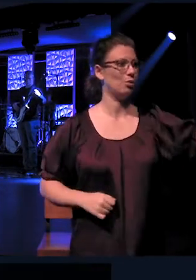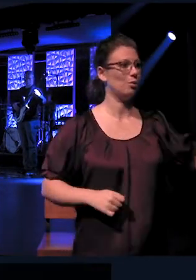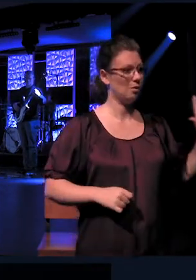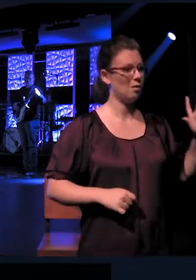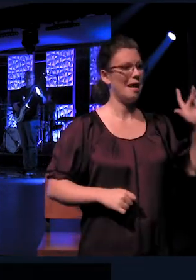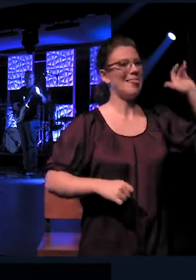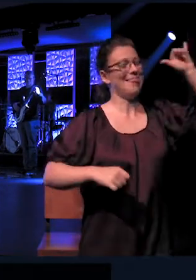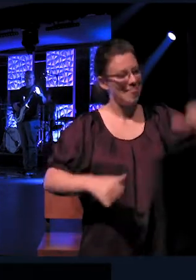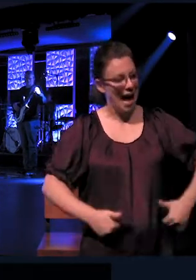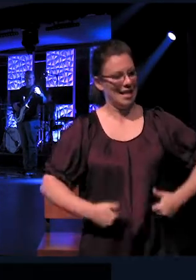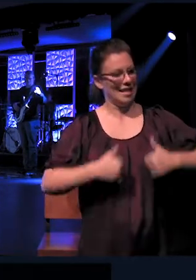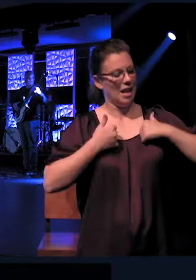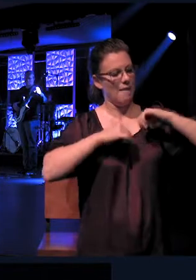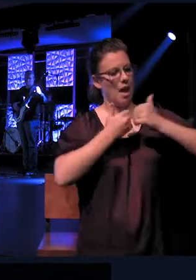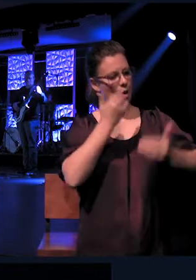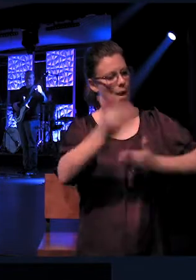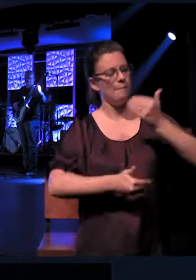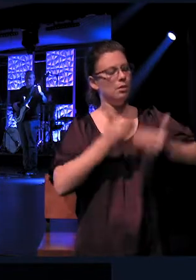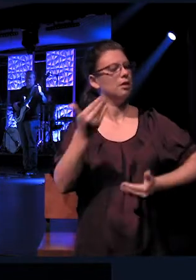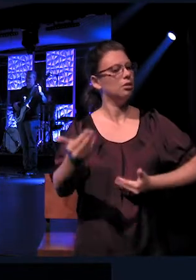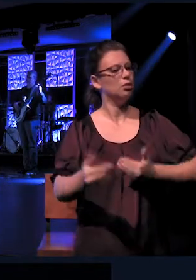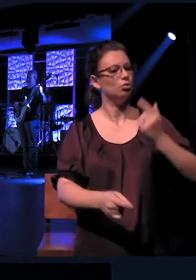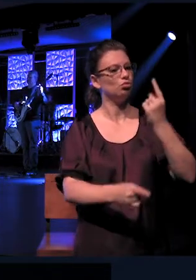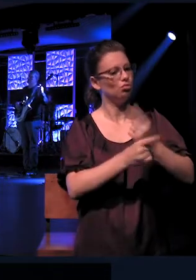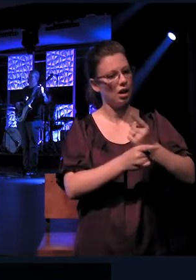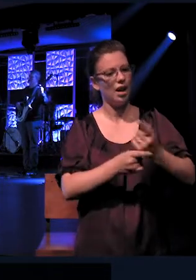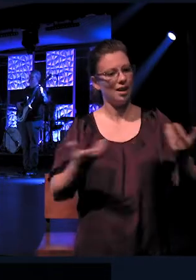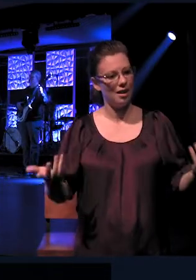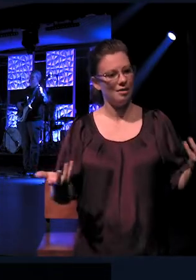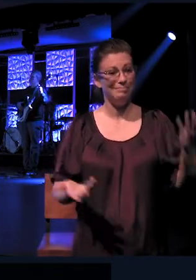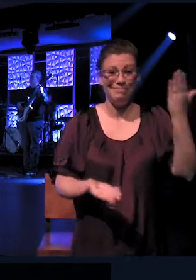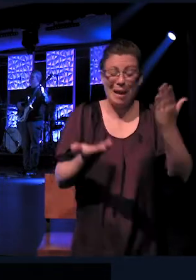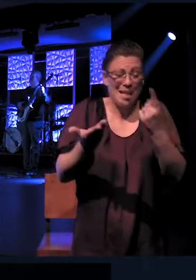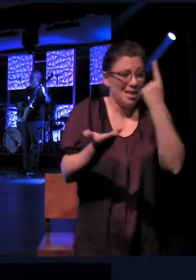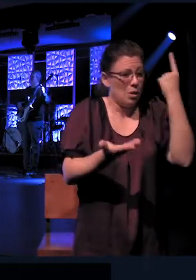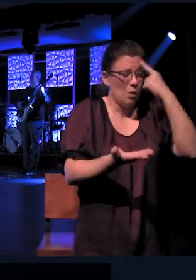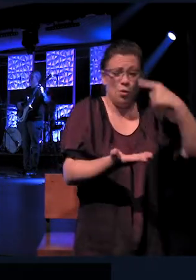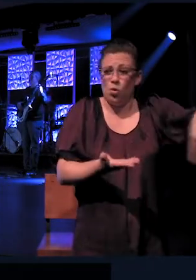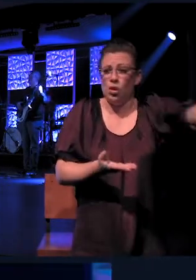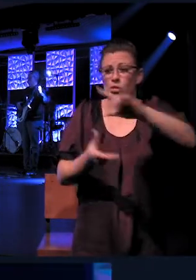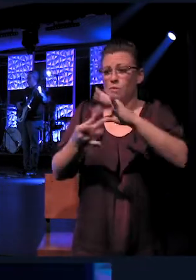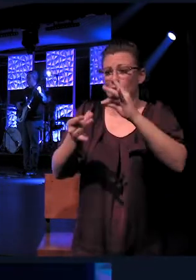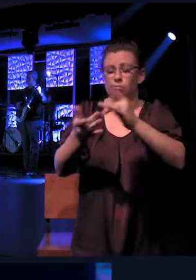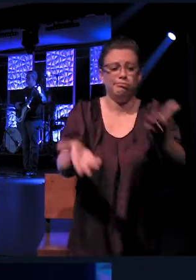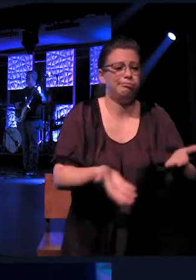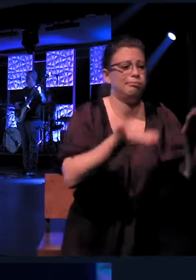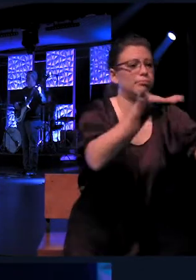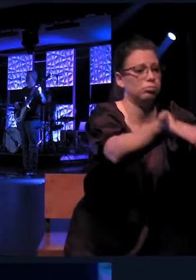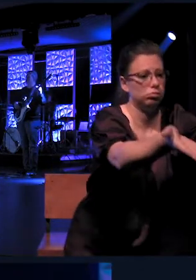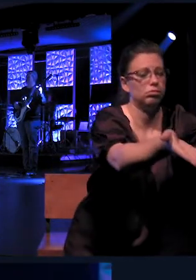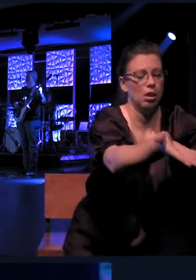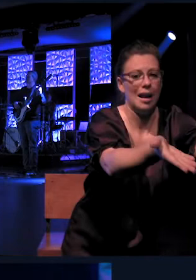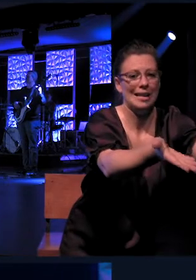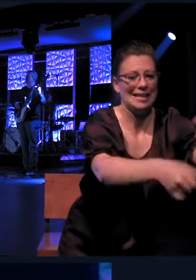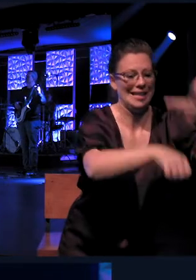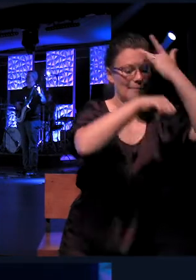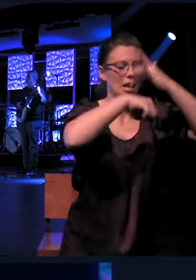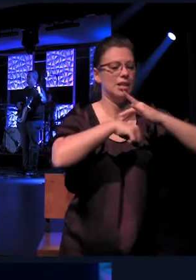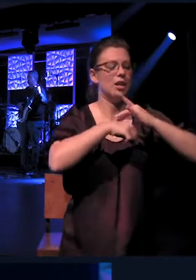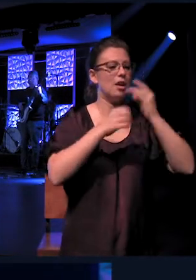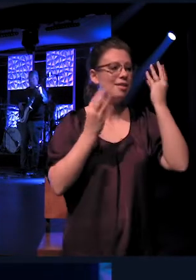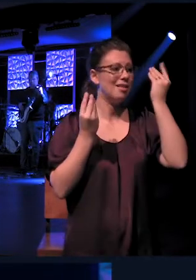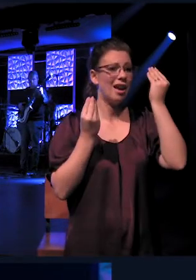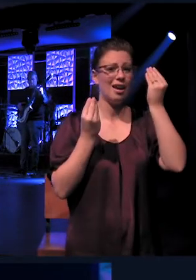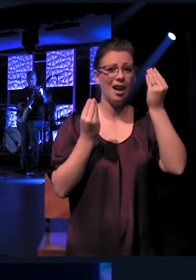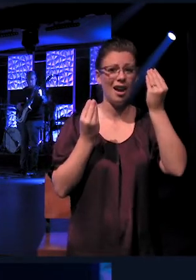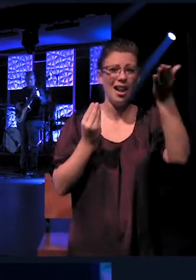you the way out. He'll show you the way out. So that may be for someone particular right here in this room or watching online. God's looking